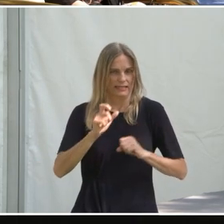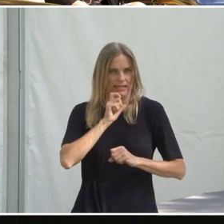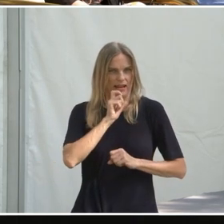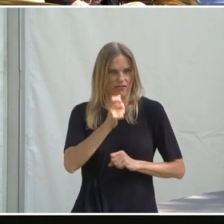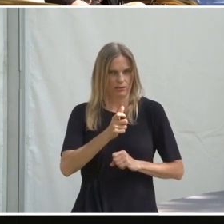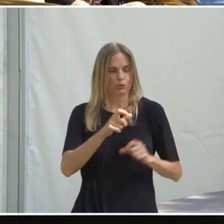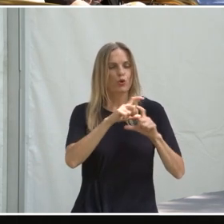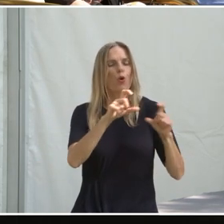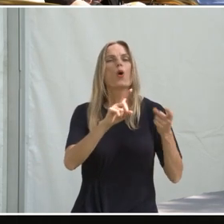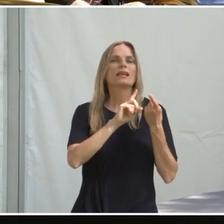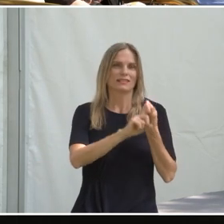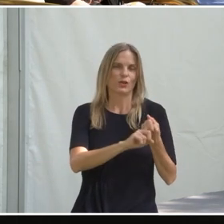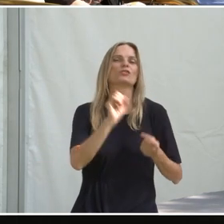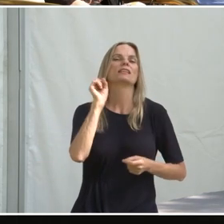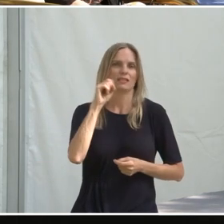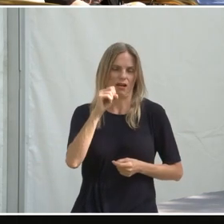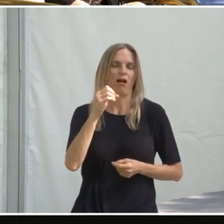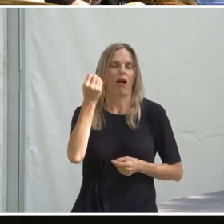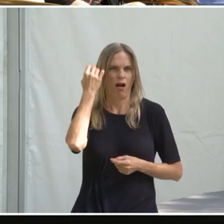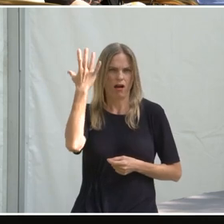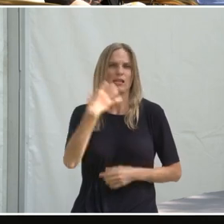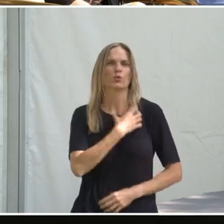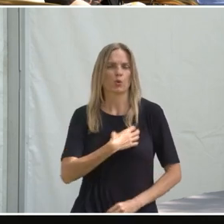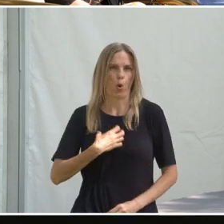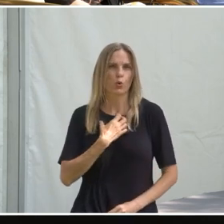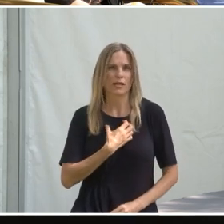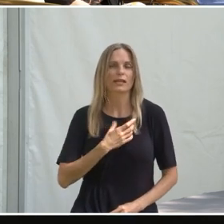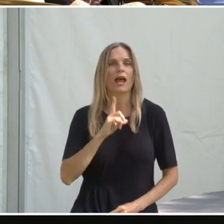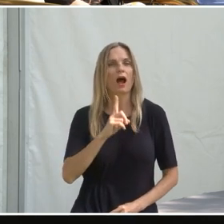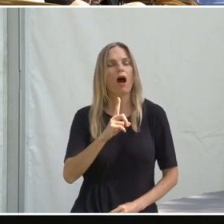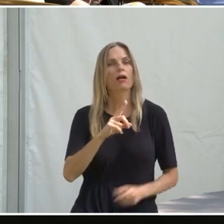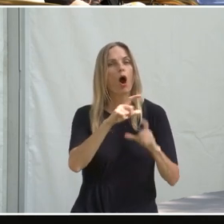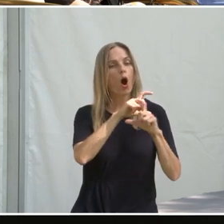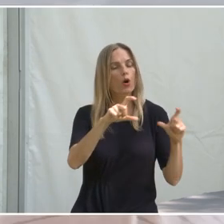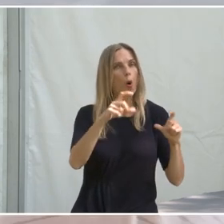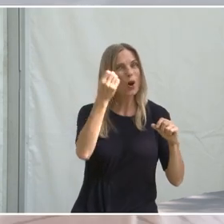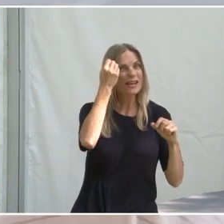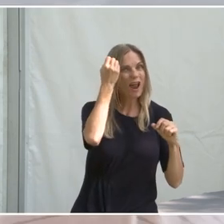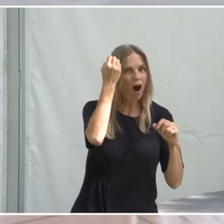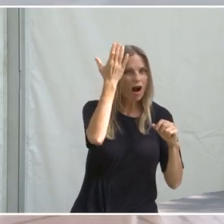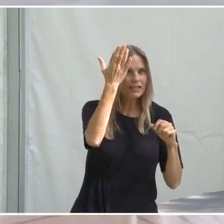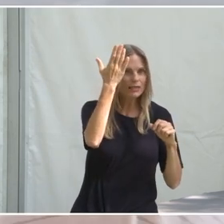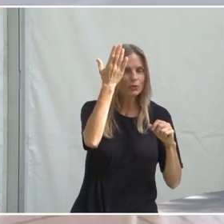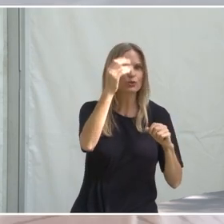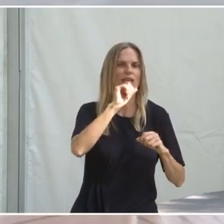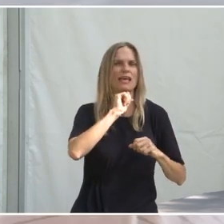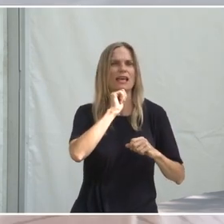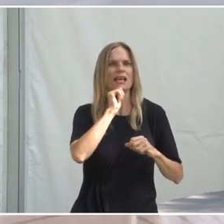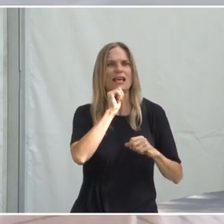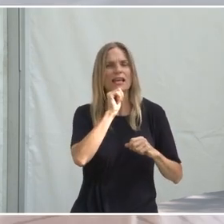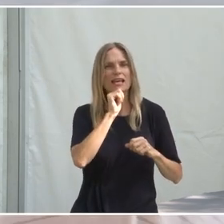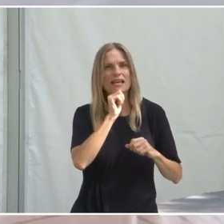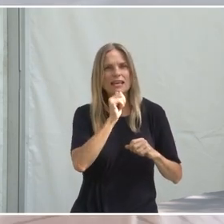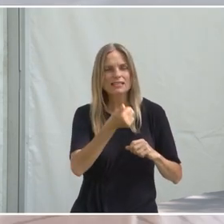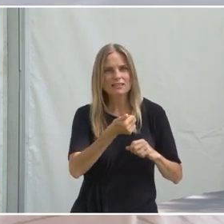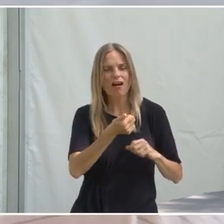side of schools, yes, education is important. But education, schools, cannot produce significantly better people than